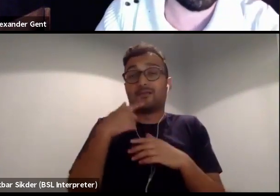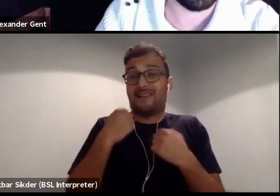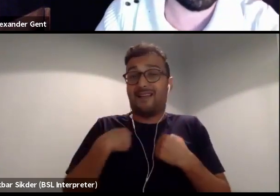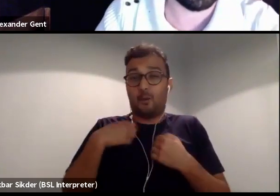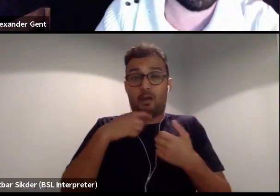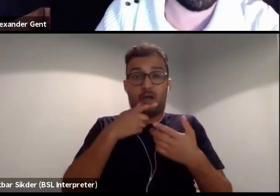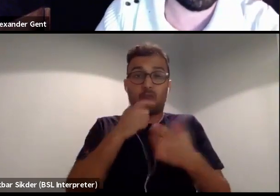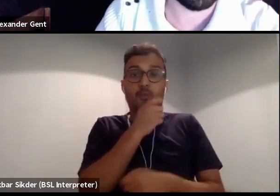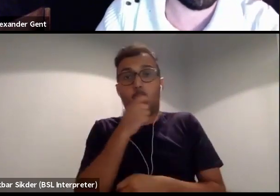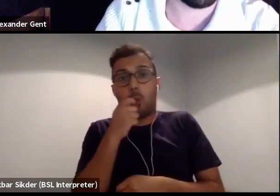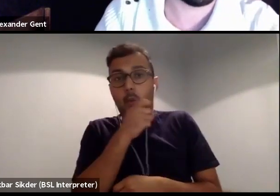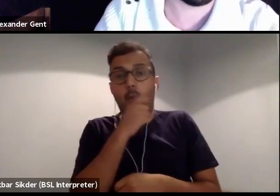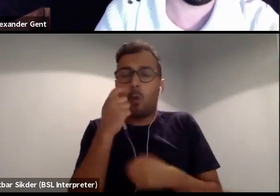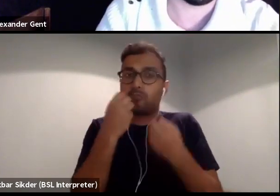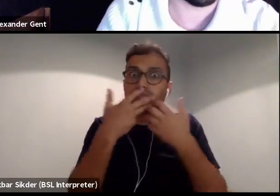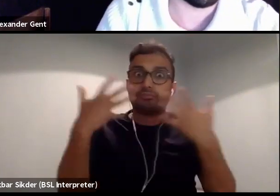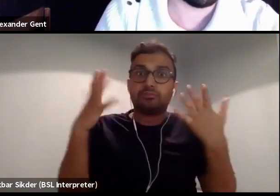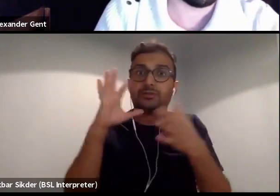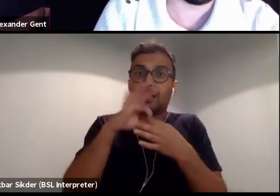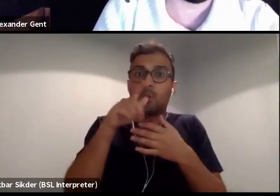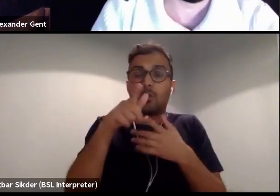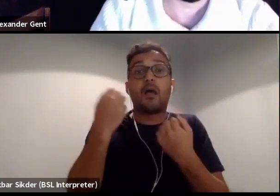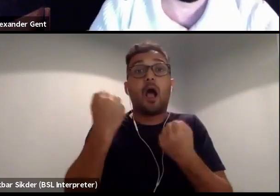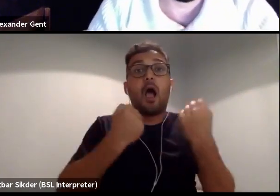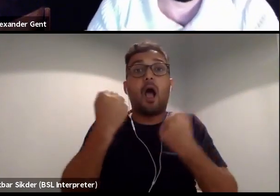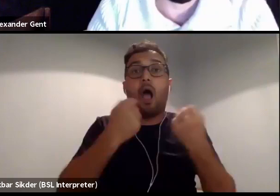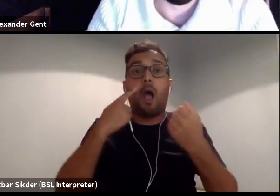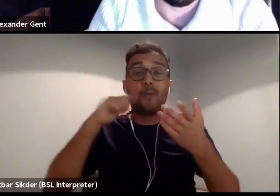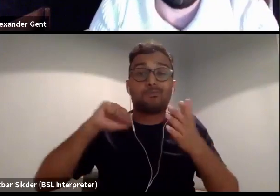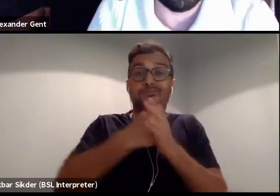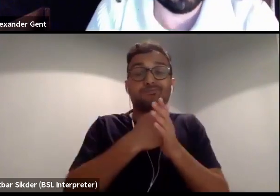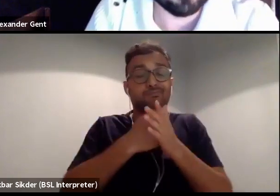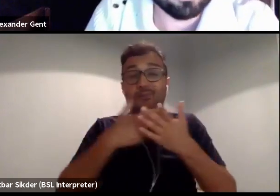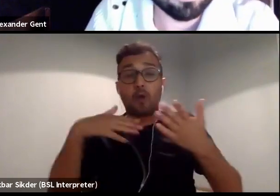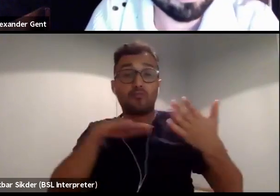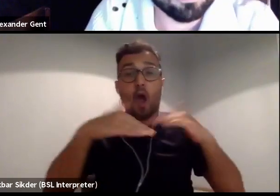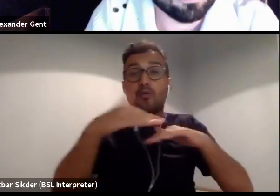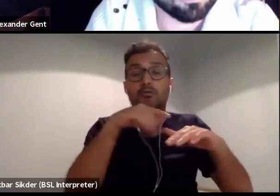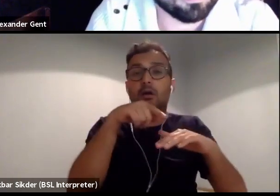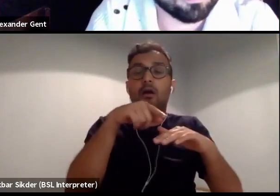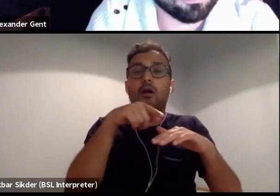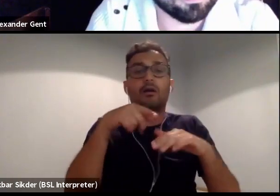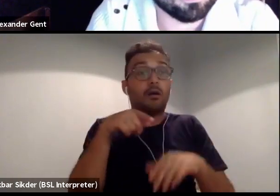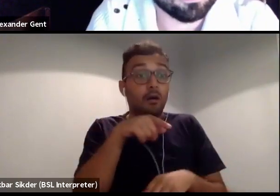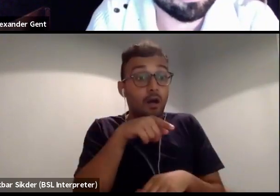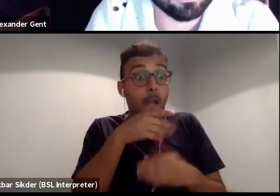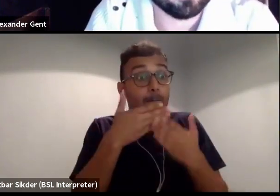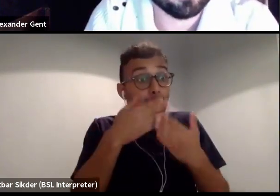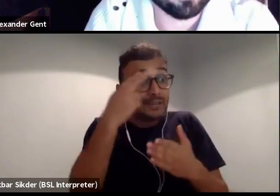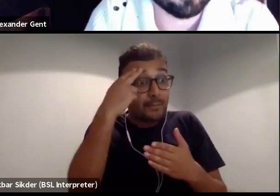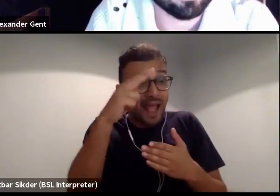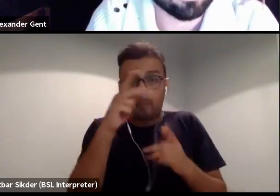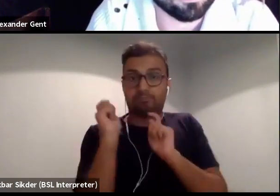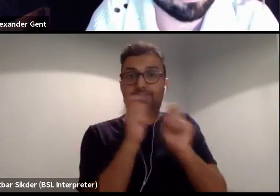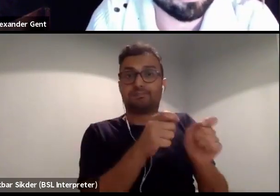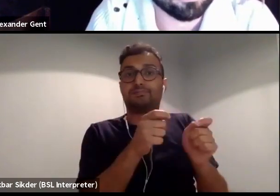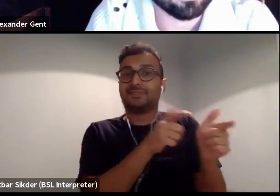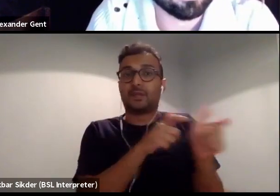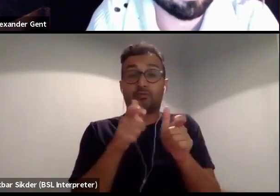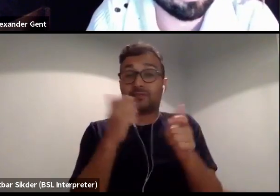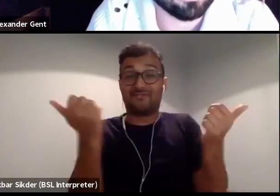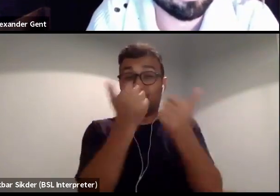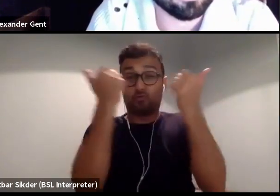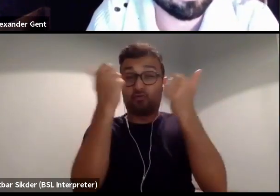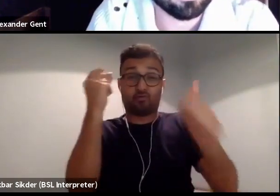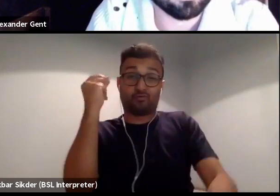as the perpetrator has a Muslim name, it's deemed terrorism very quickly, and others, when they're attacks on Muslims attending